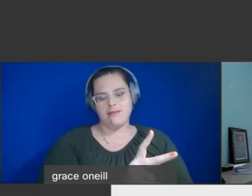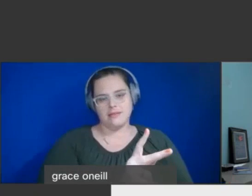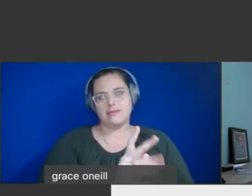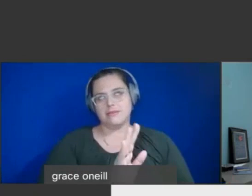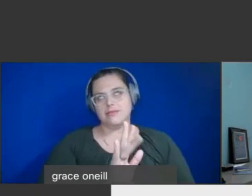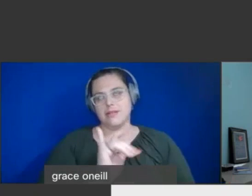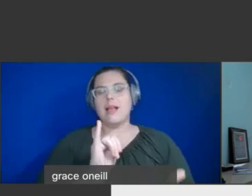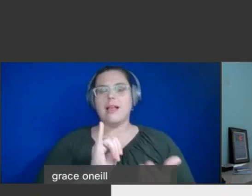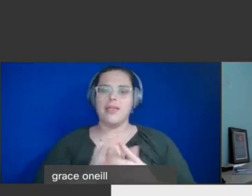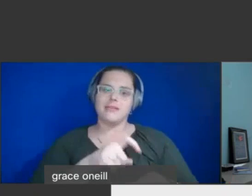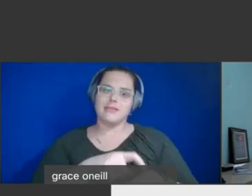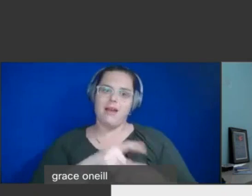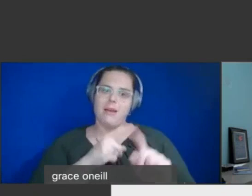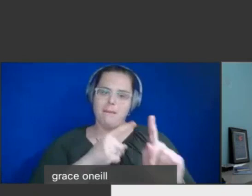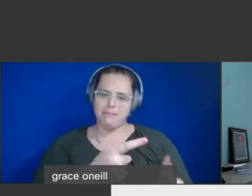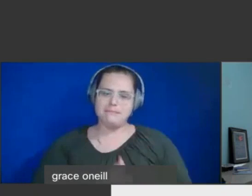at that point in time.